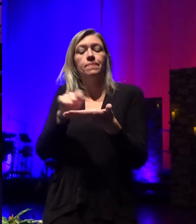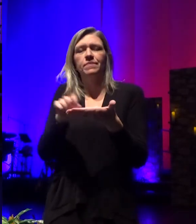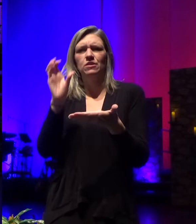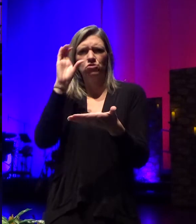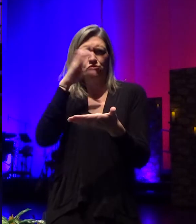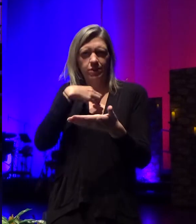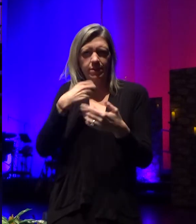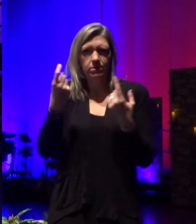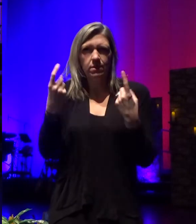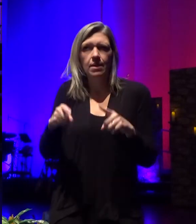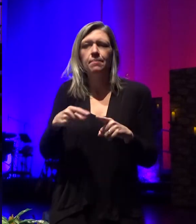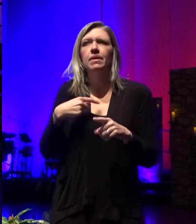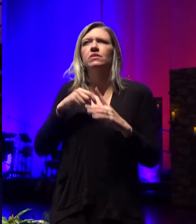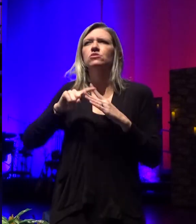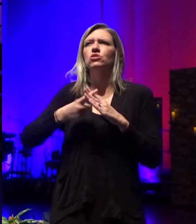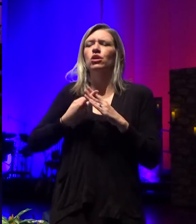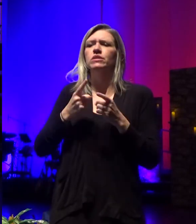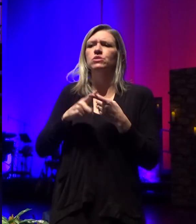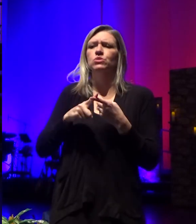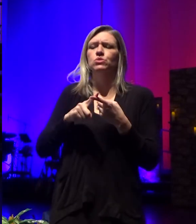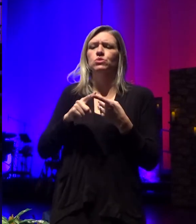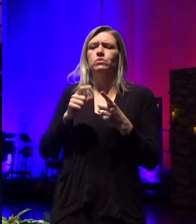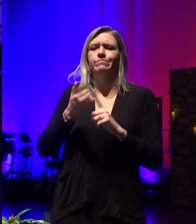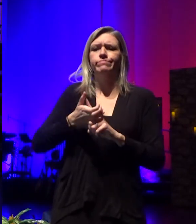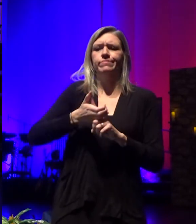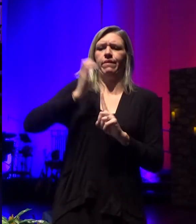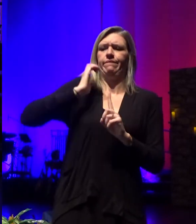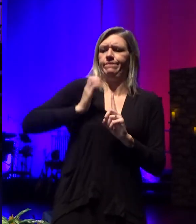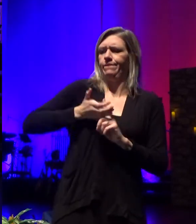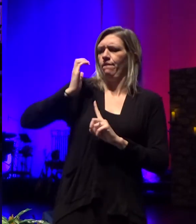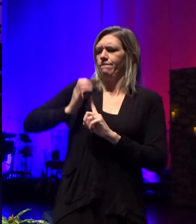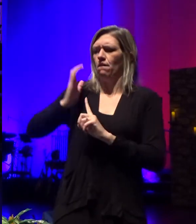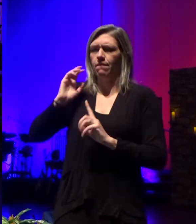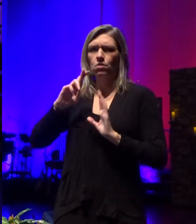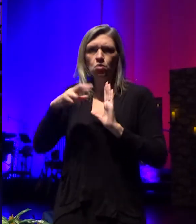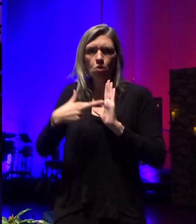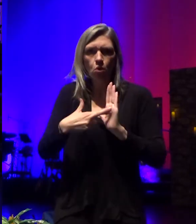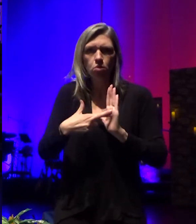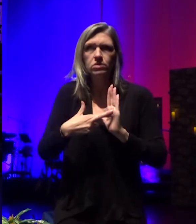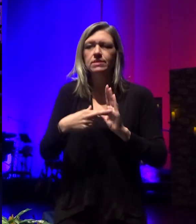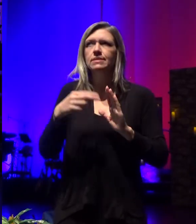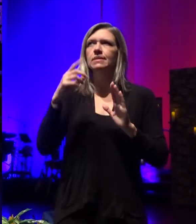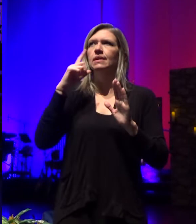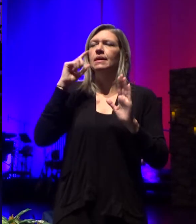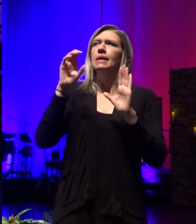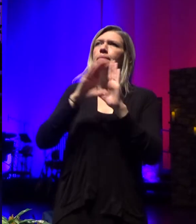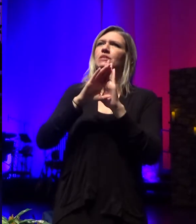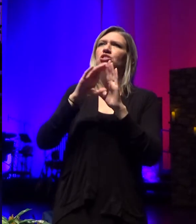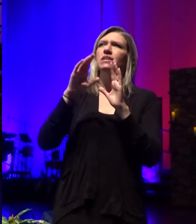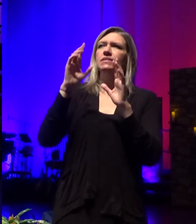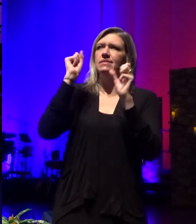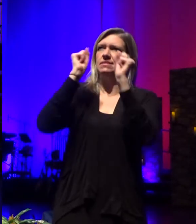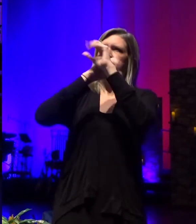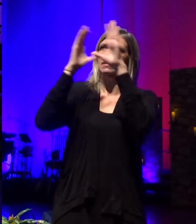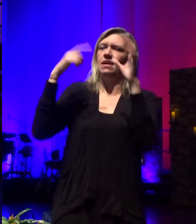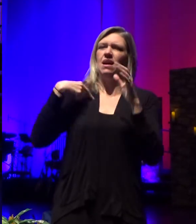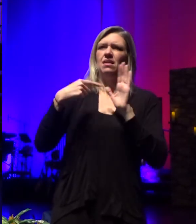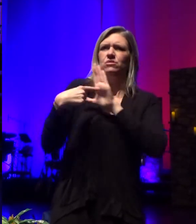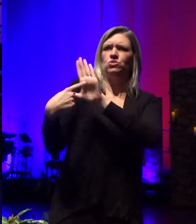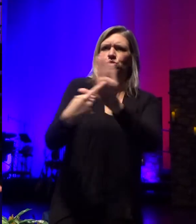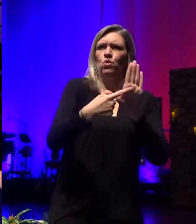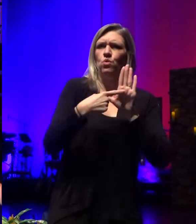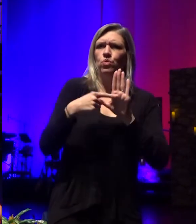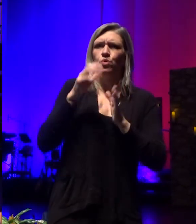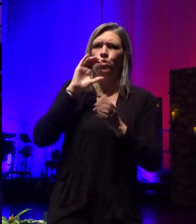I began discarding the roles I had been playing, the images I had projected to the world. I saw my husband